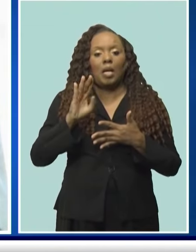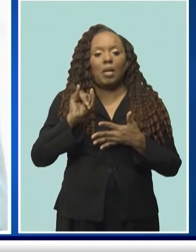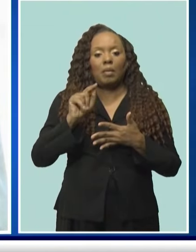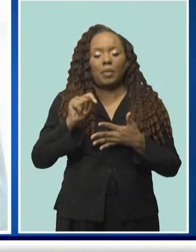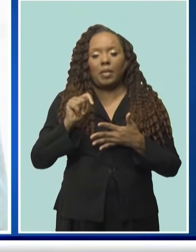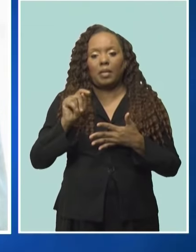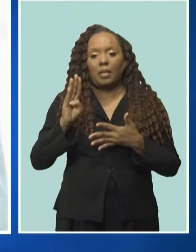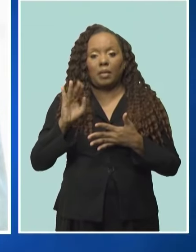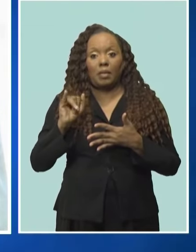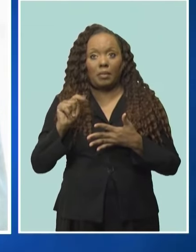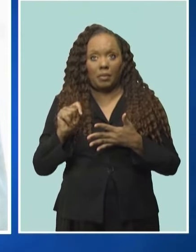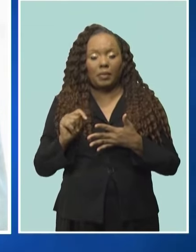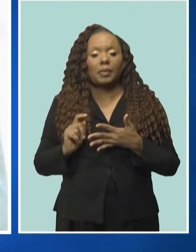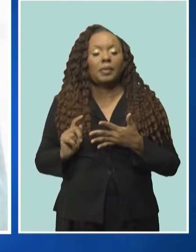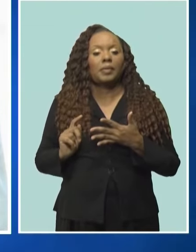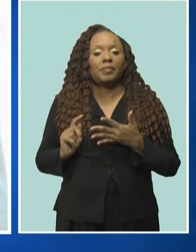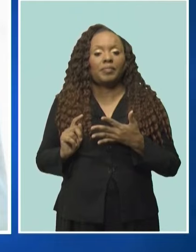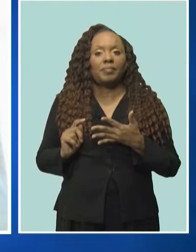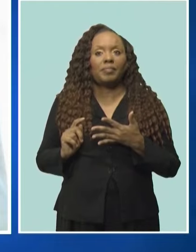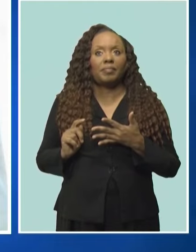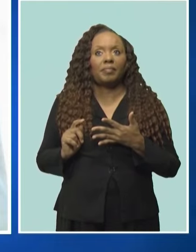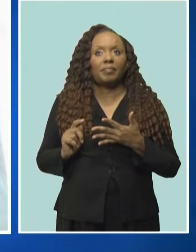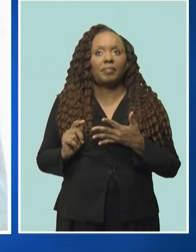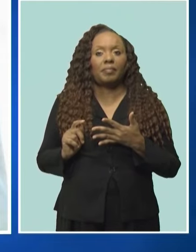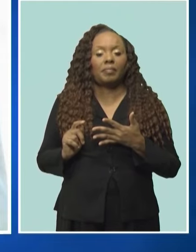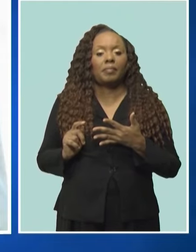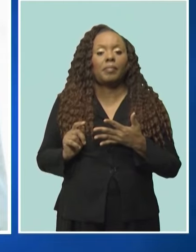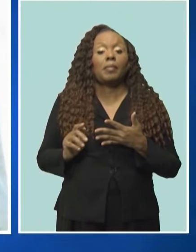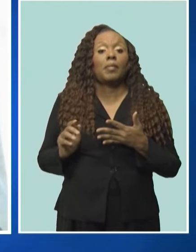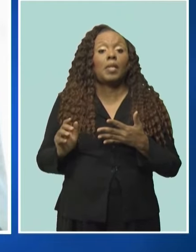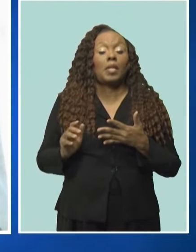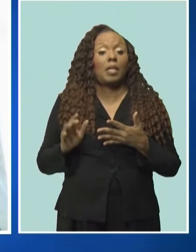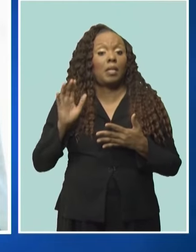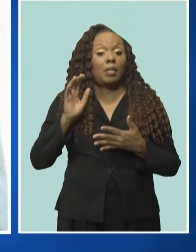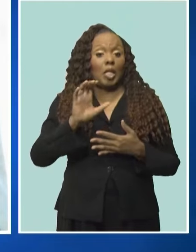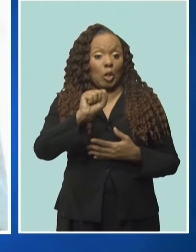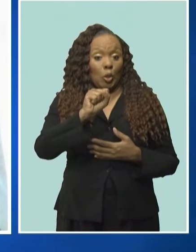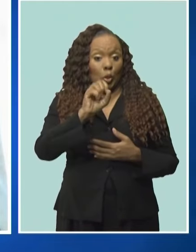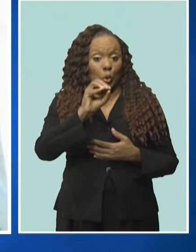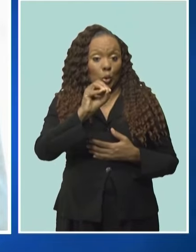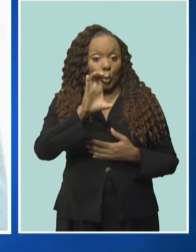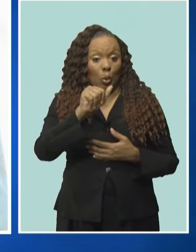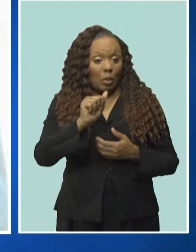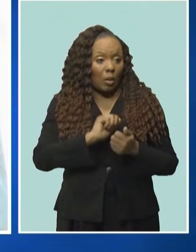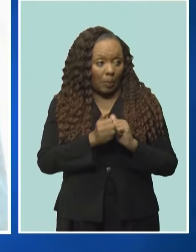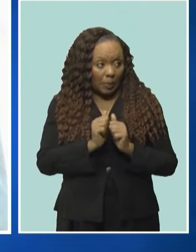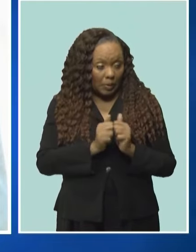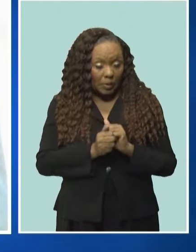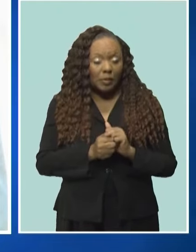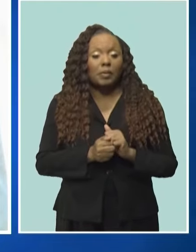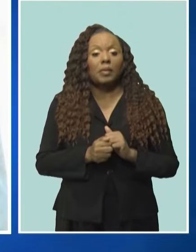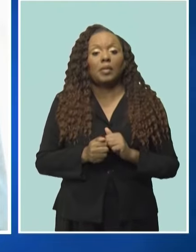them. And then over in Soca, as usual, Josh